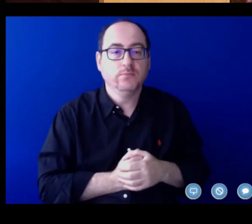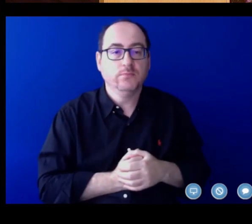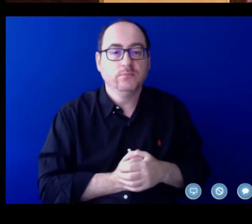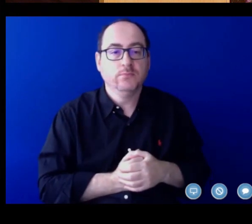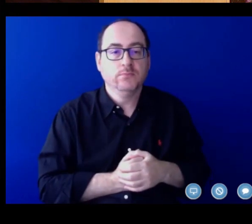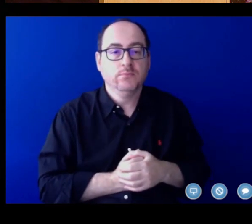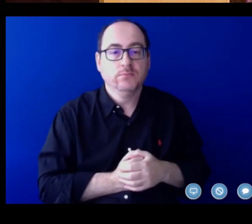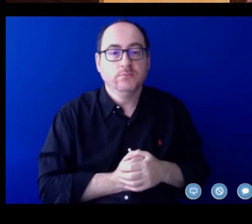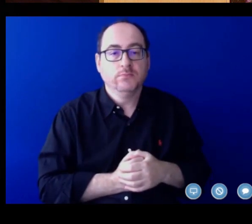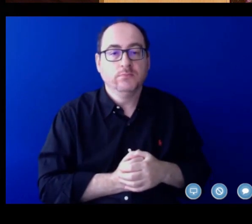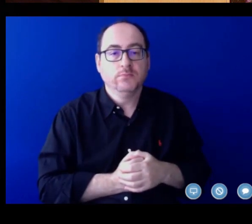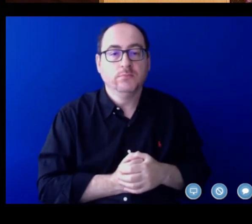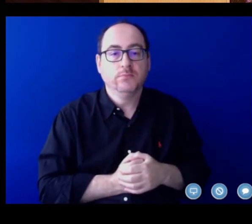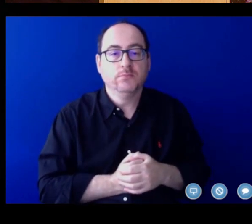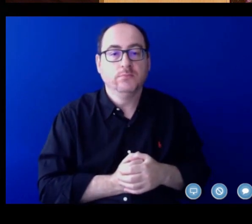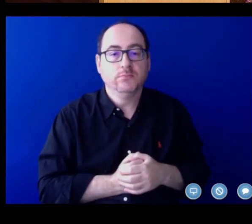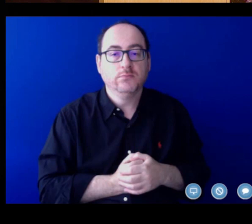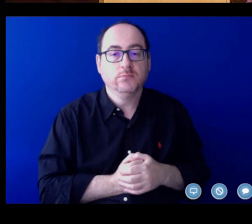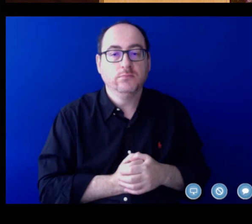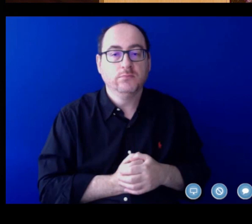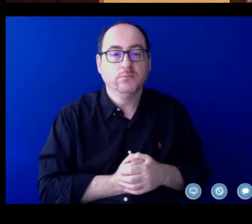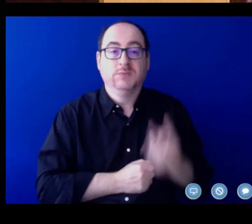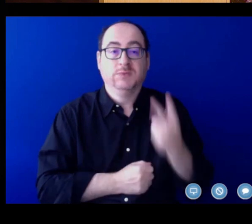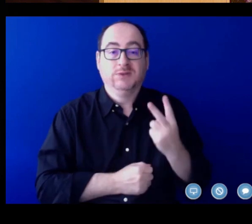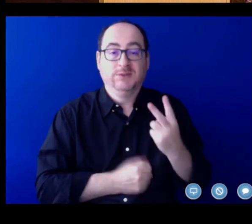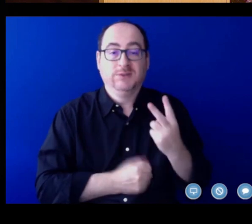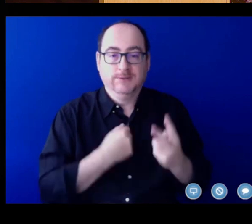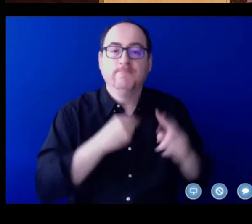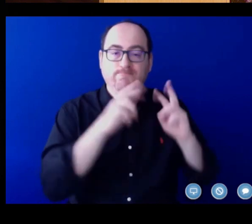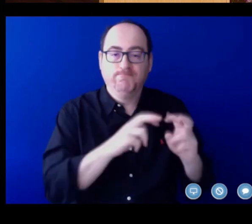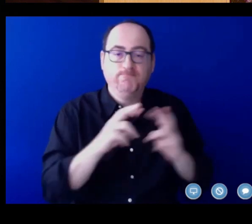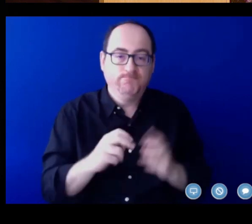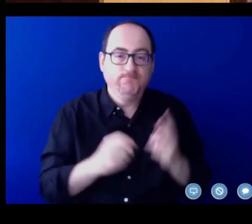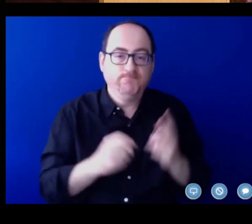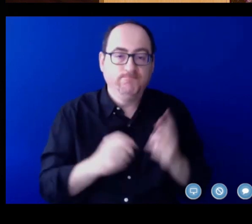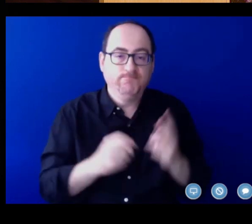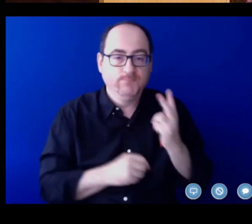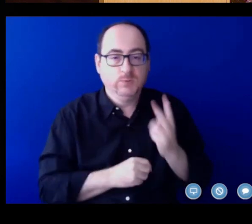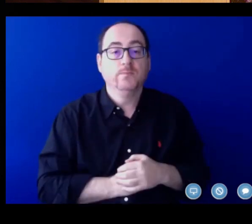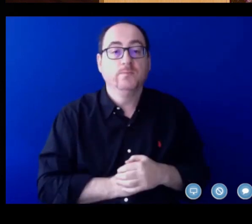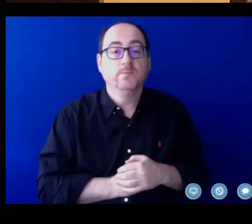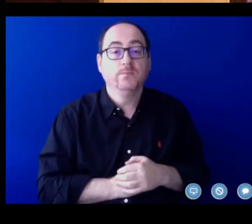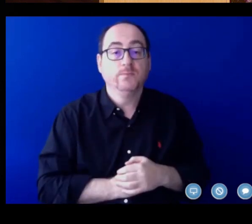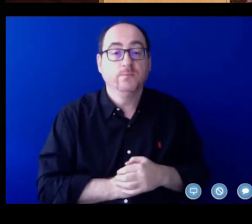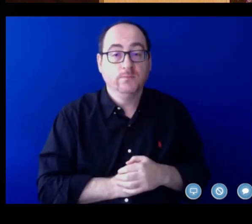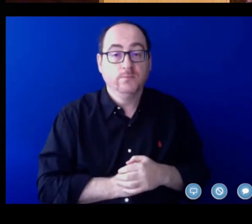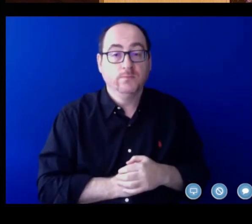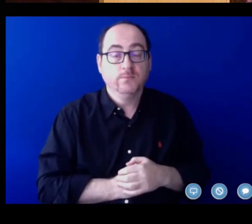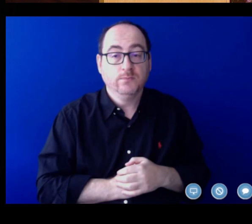Just one more set of concepts before we move on though. When trying to support disadvantaged